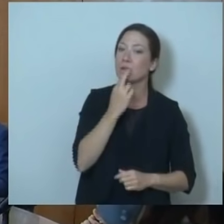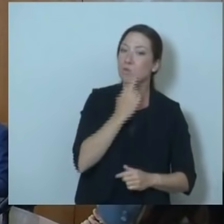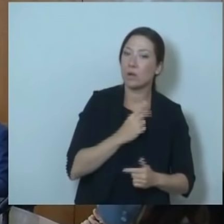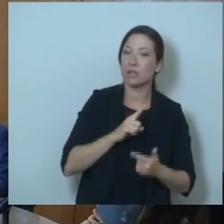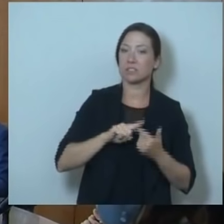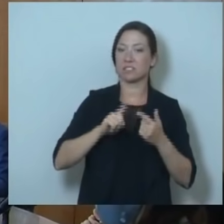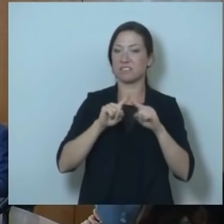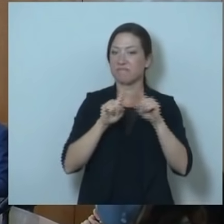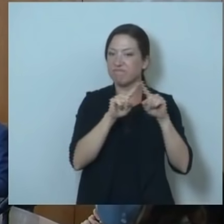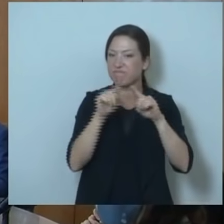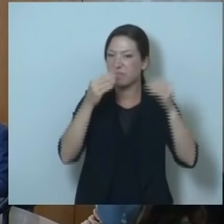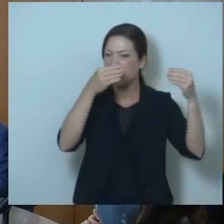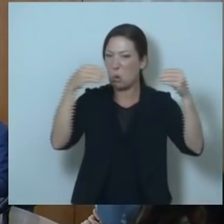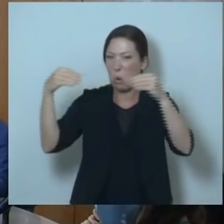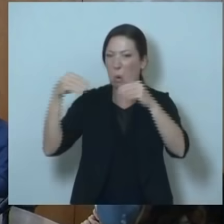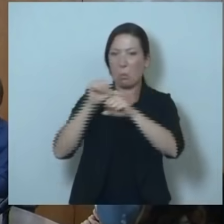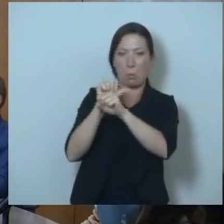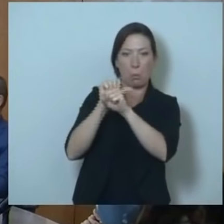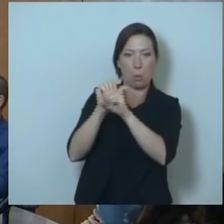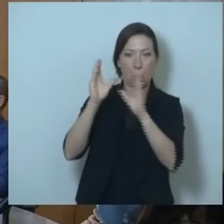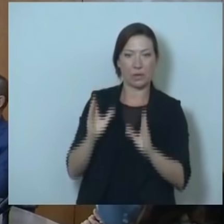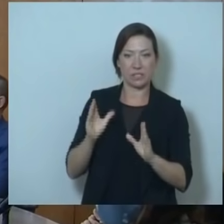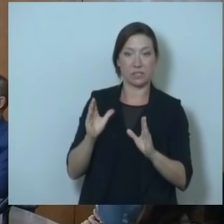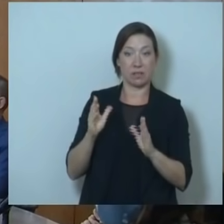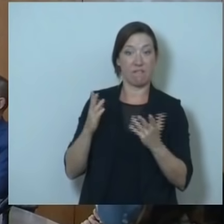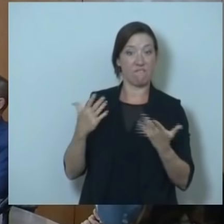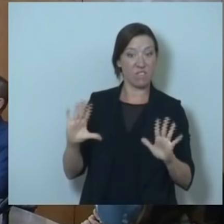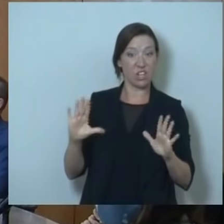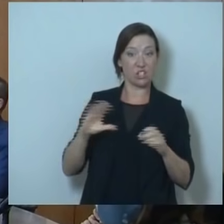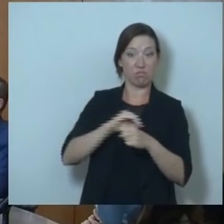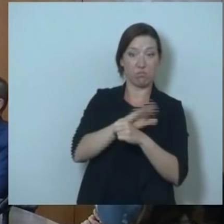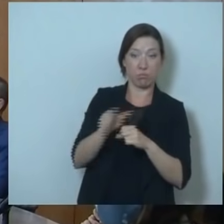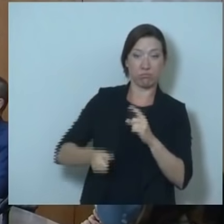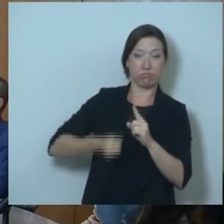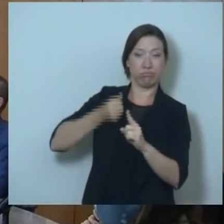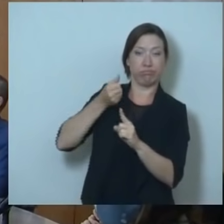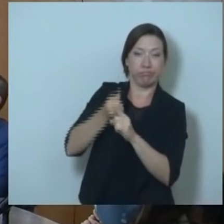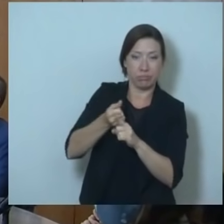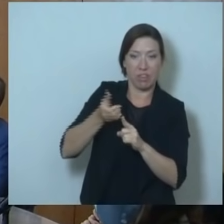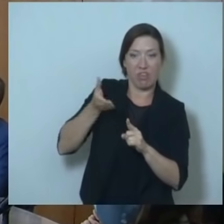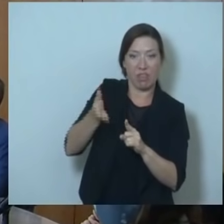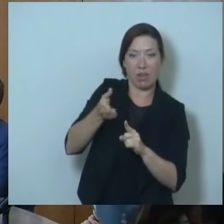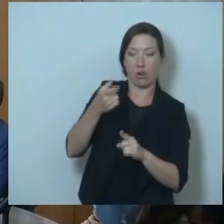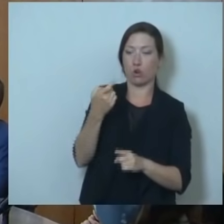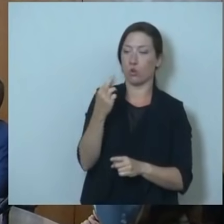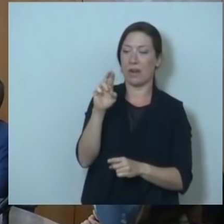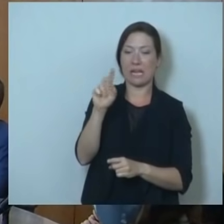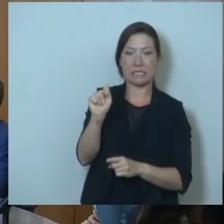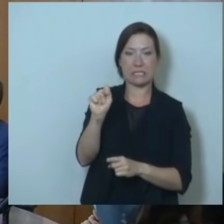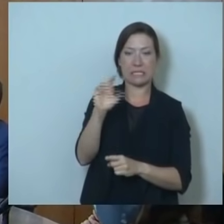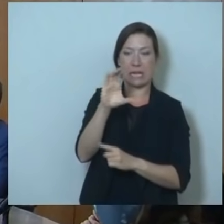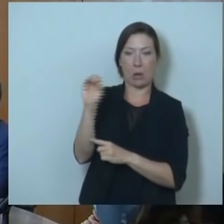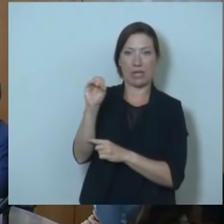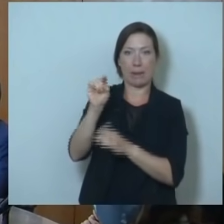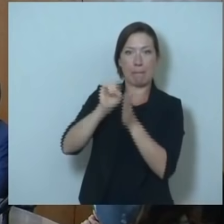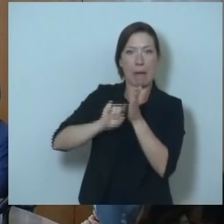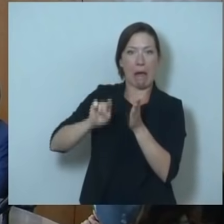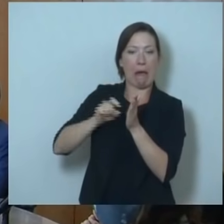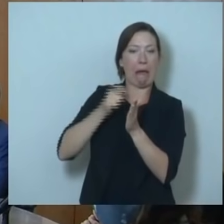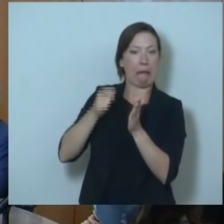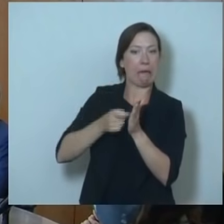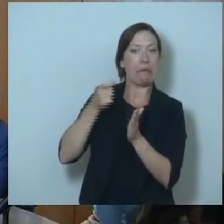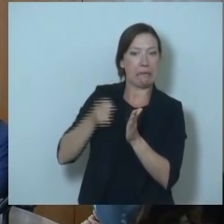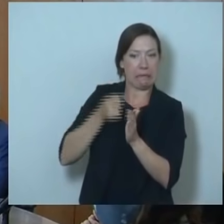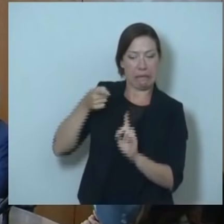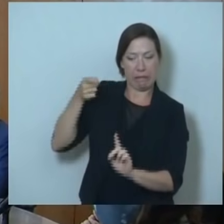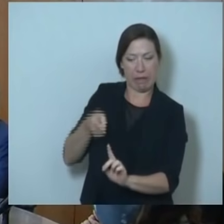We have had an outbreak at a mine in Grant County We appear to have some positive